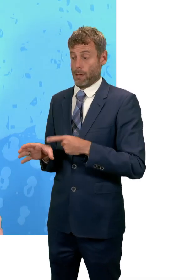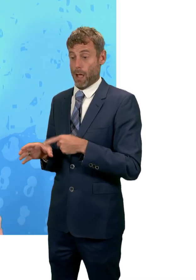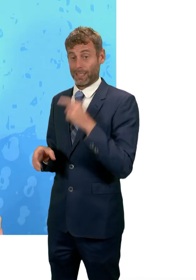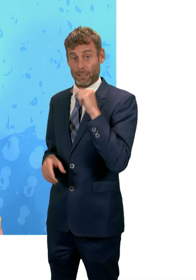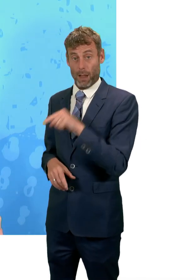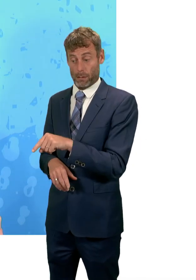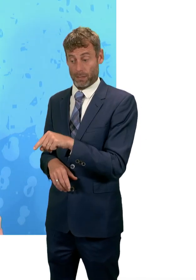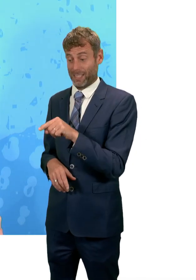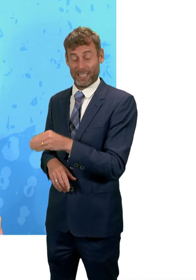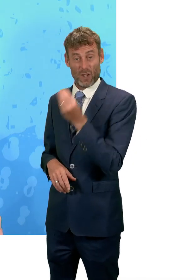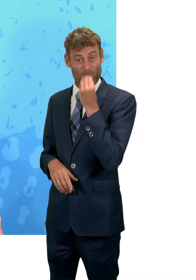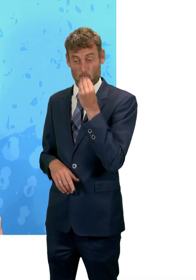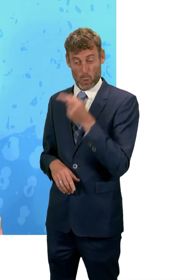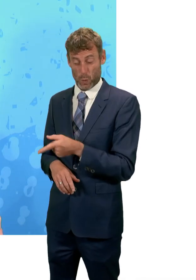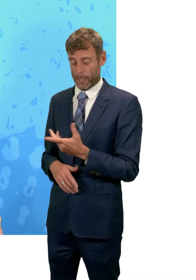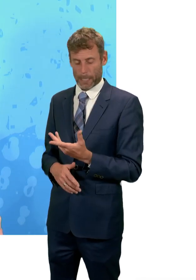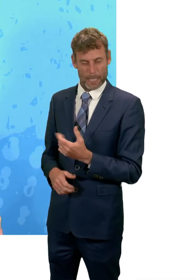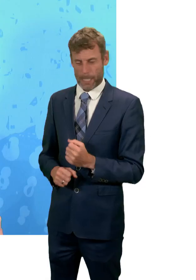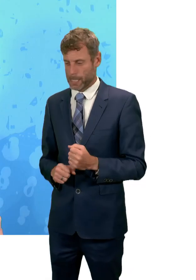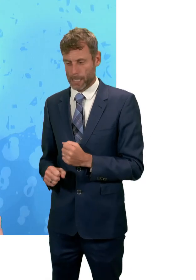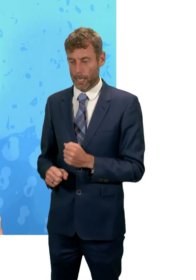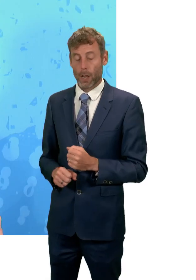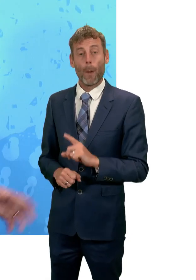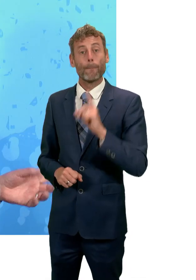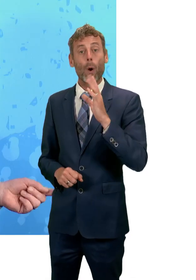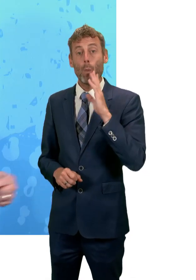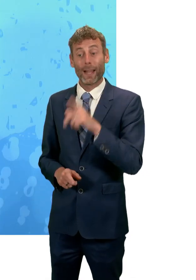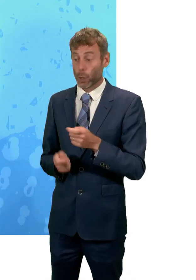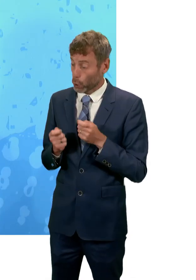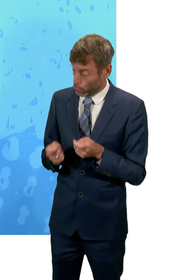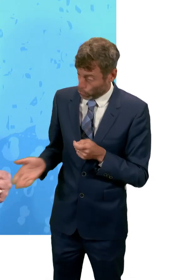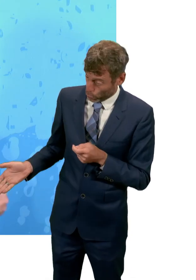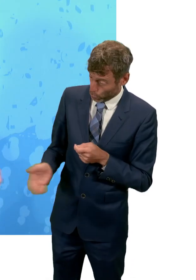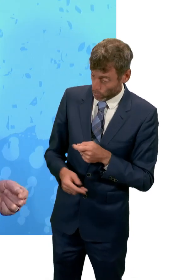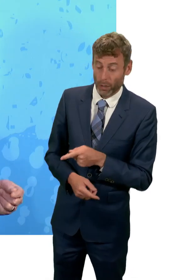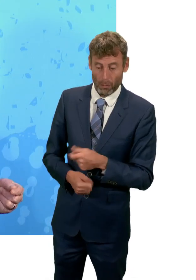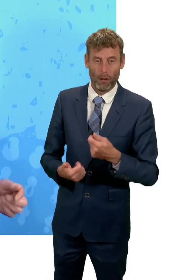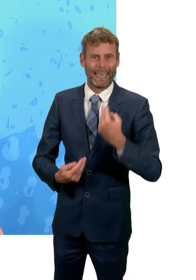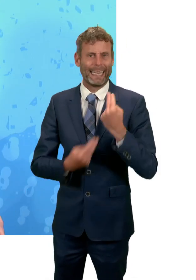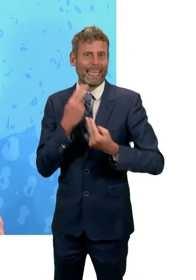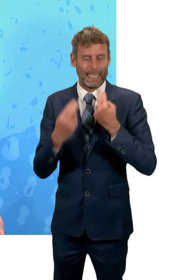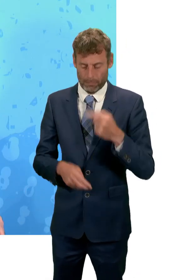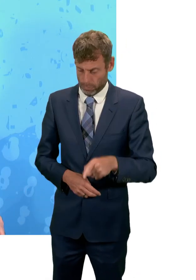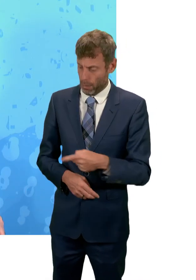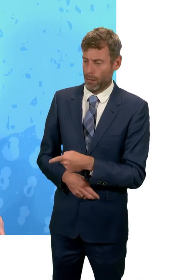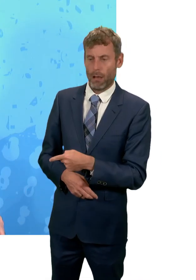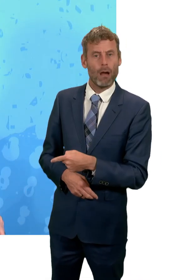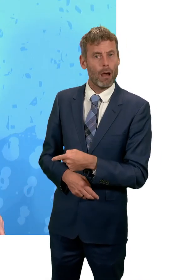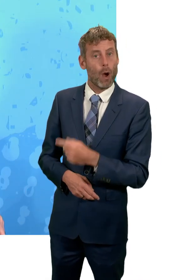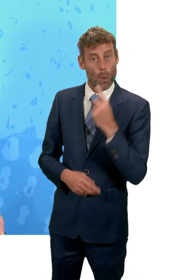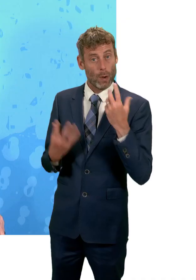terrible. And the only time he ever eats anything is when he cooks it. So when he comes with me and we make something, and that's when he eats